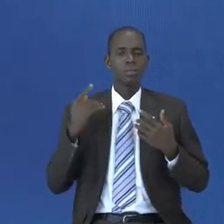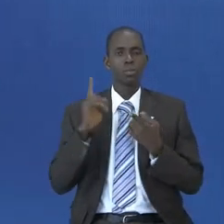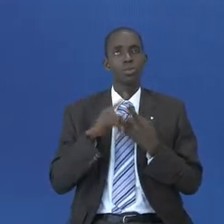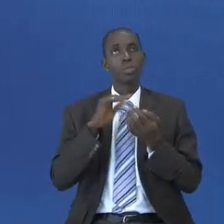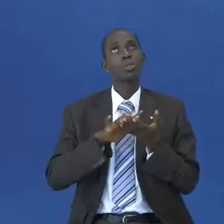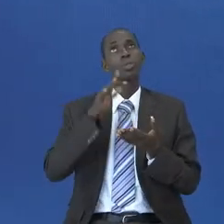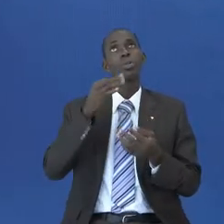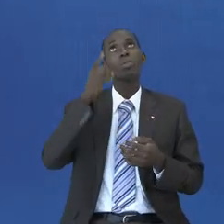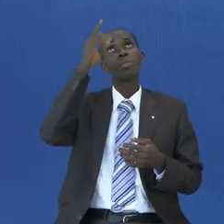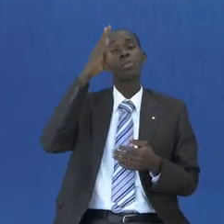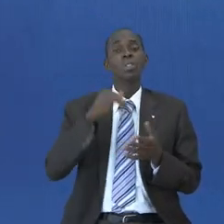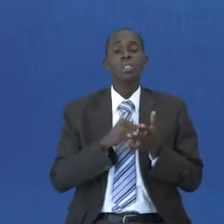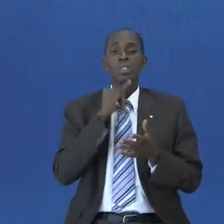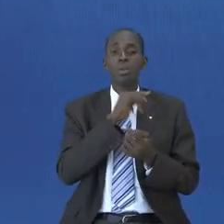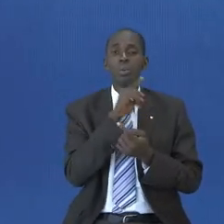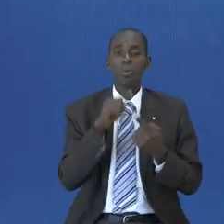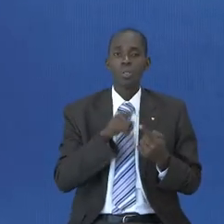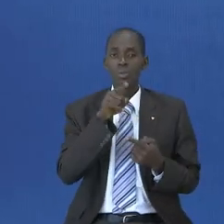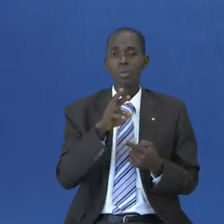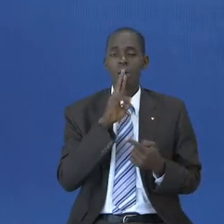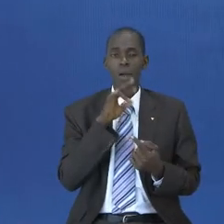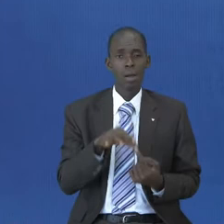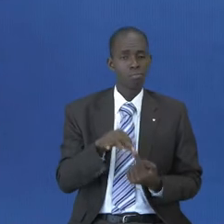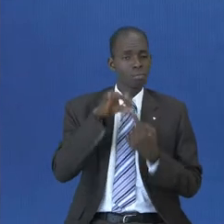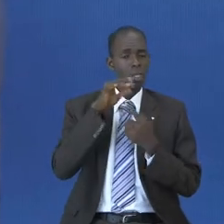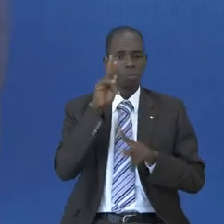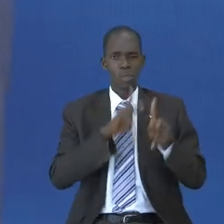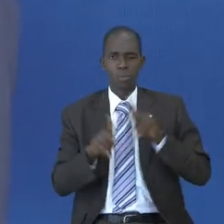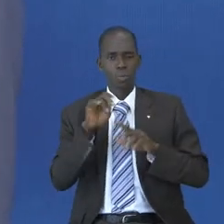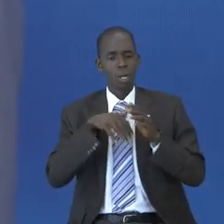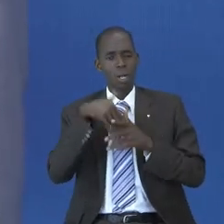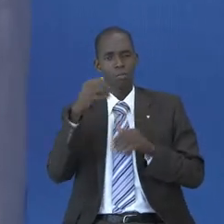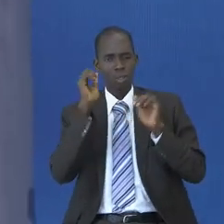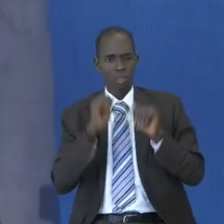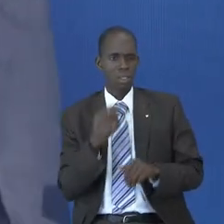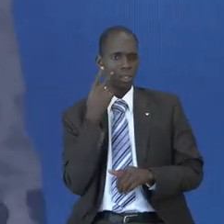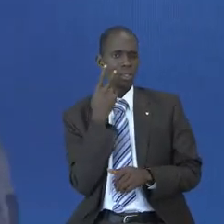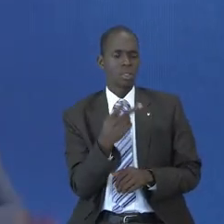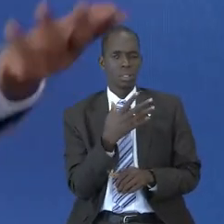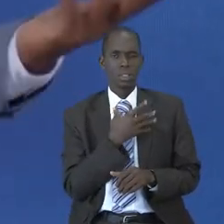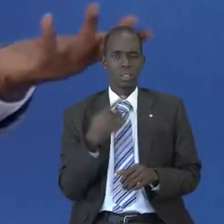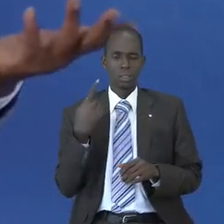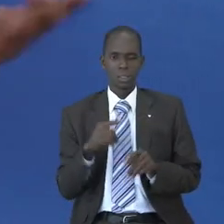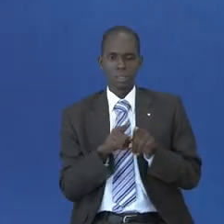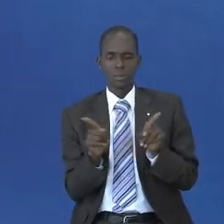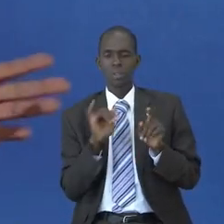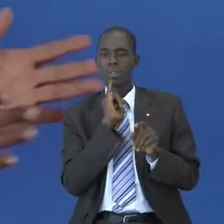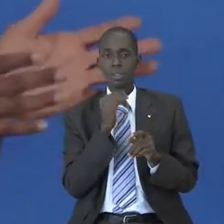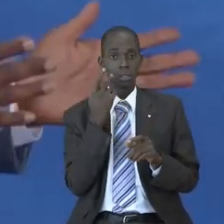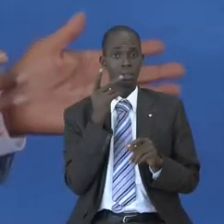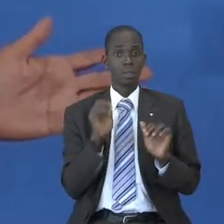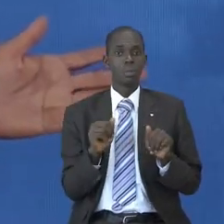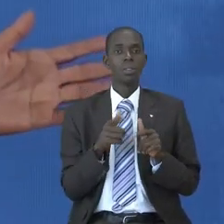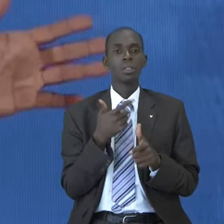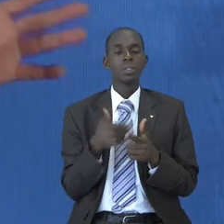It's when you are peculiar and the people can tell and the peculiarity is visible, that's when